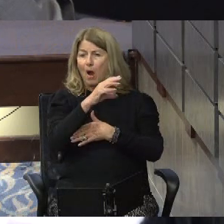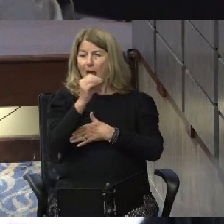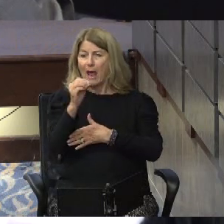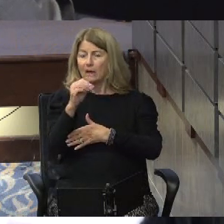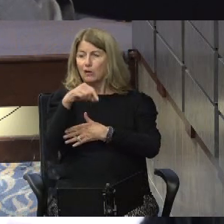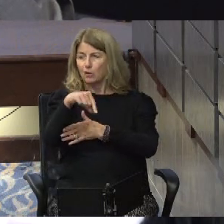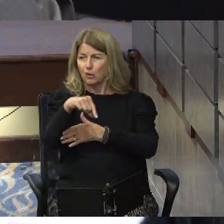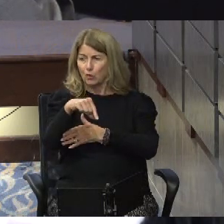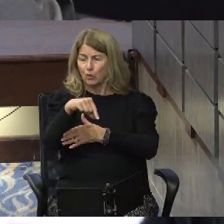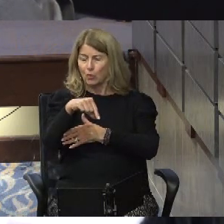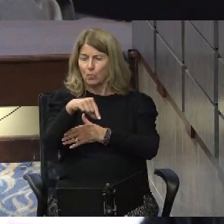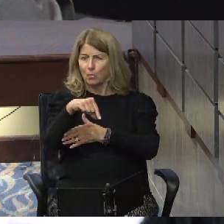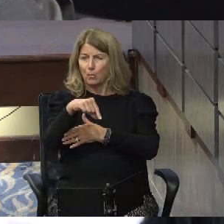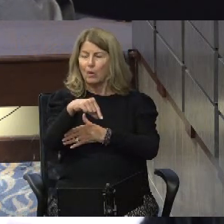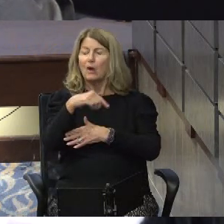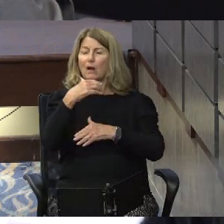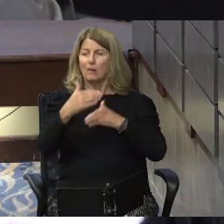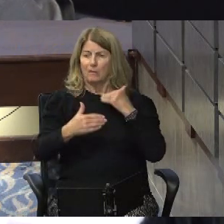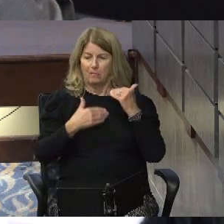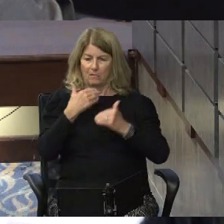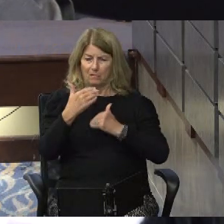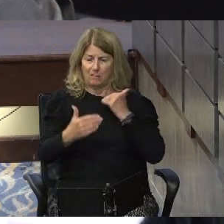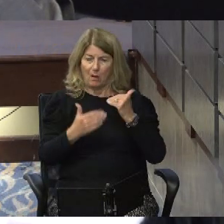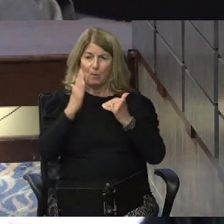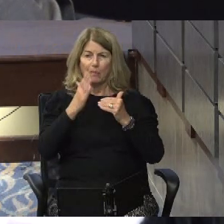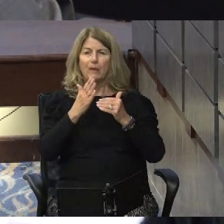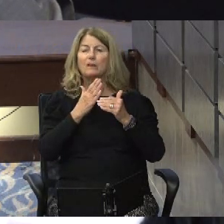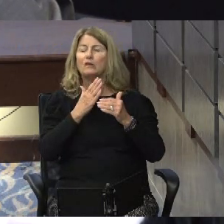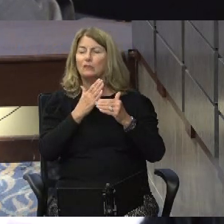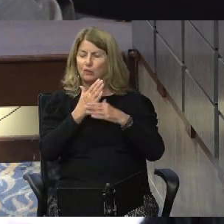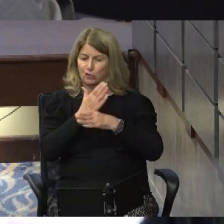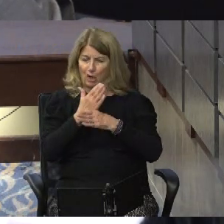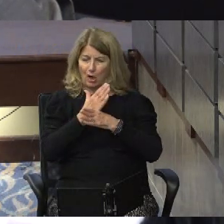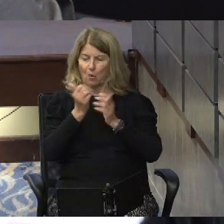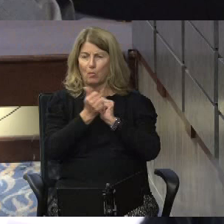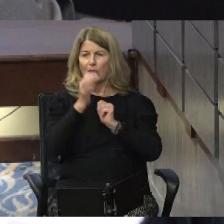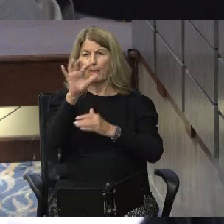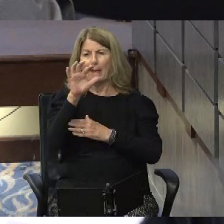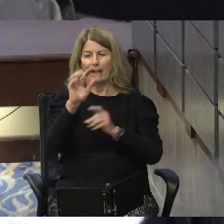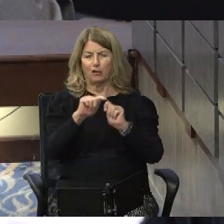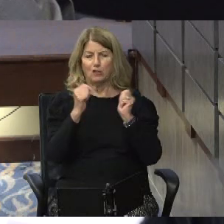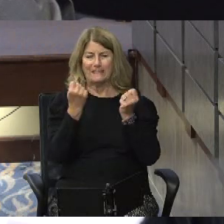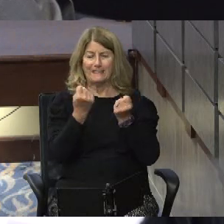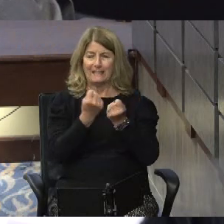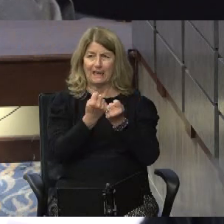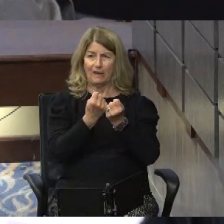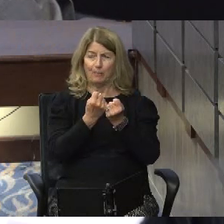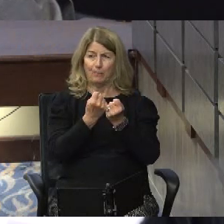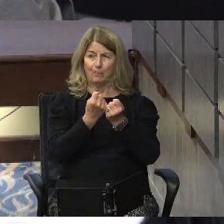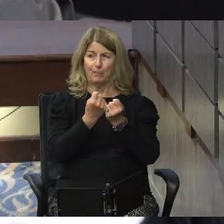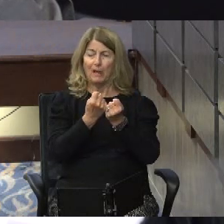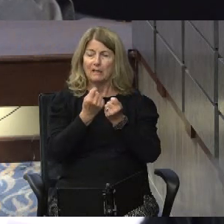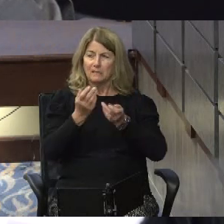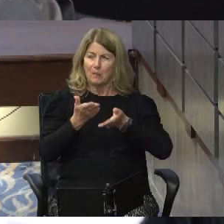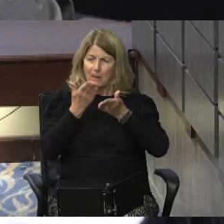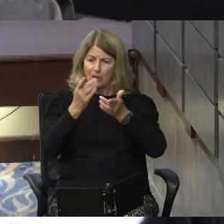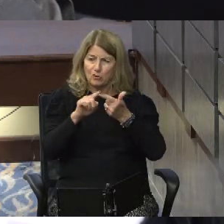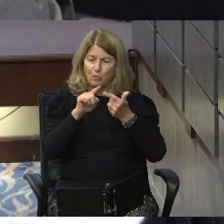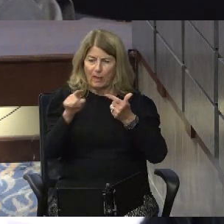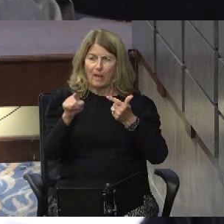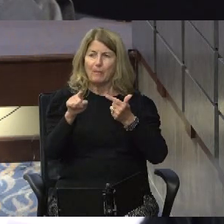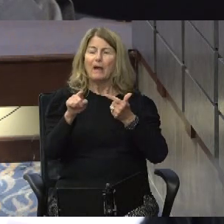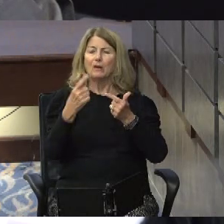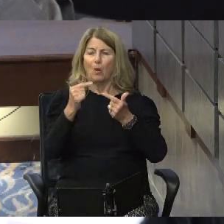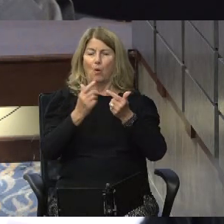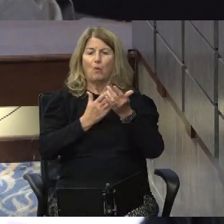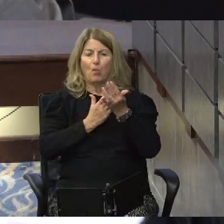And we've been sharing a list back and forth with the Baylor team and submit that to them and then go through the process of selecting someone to help